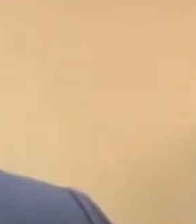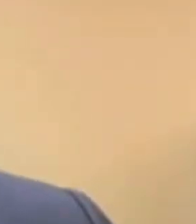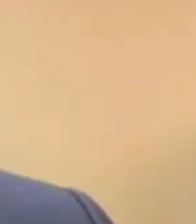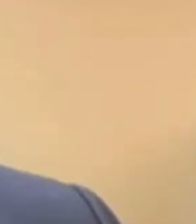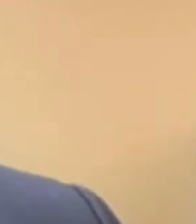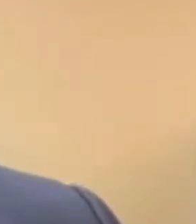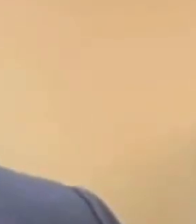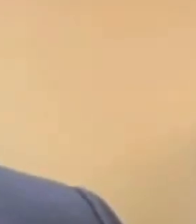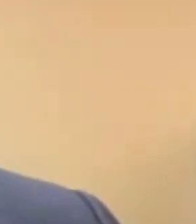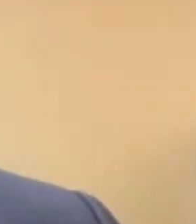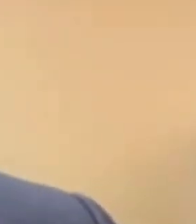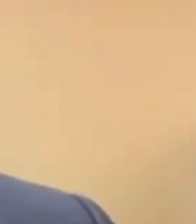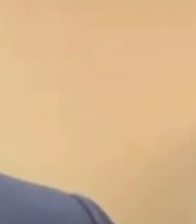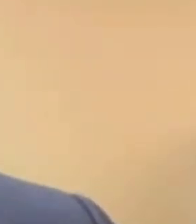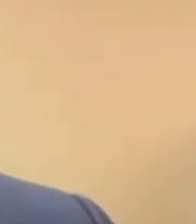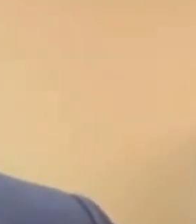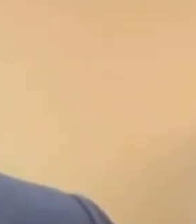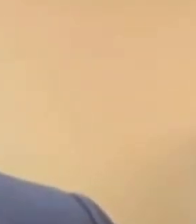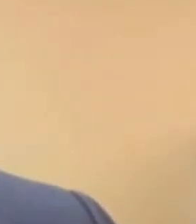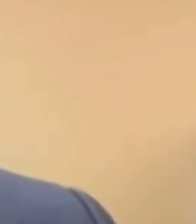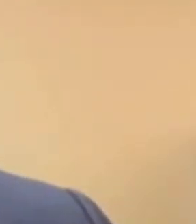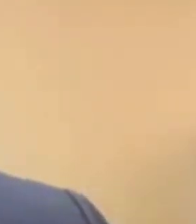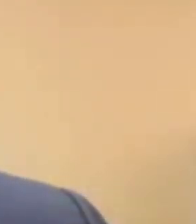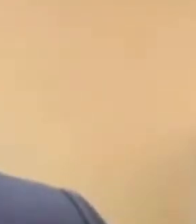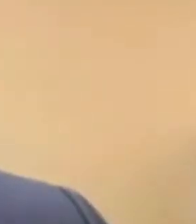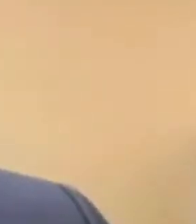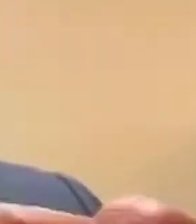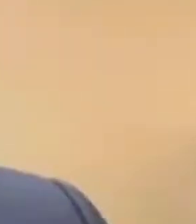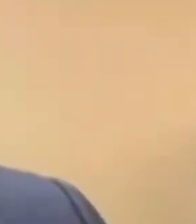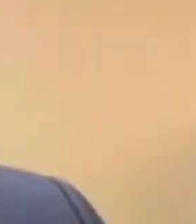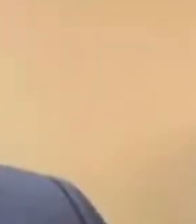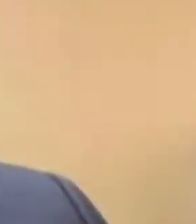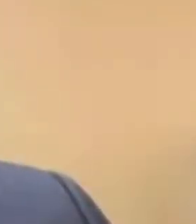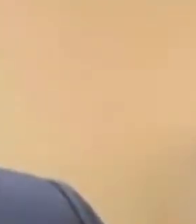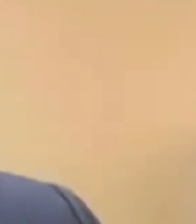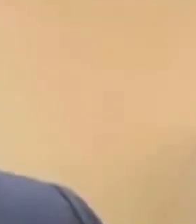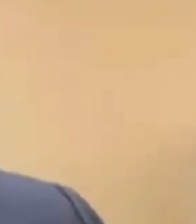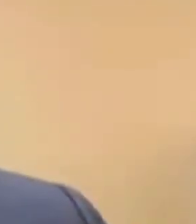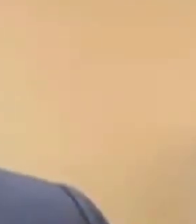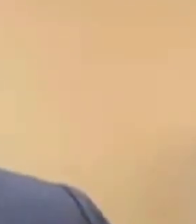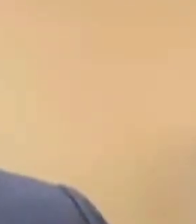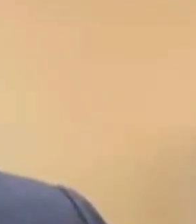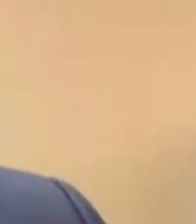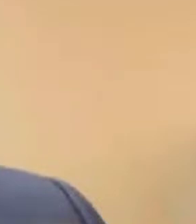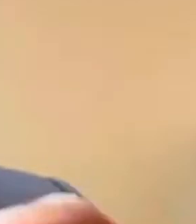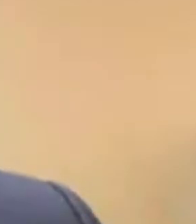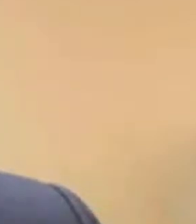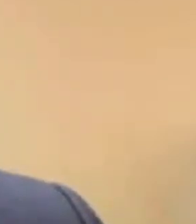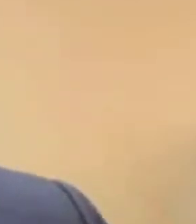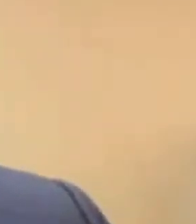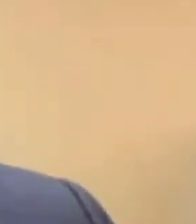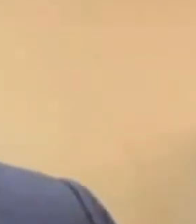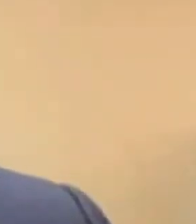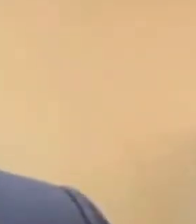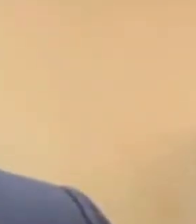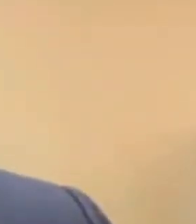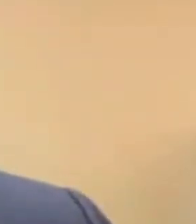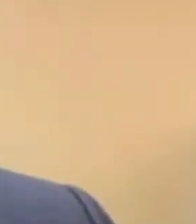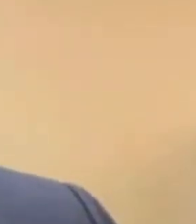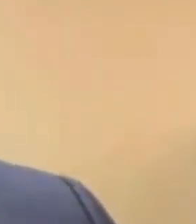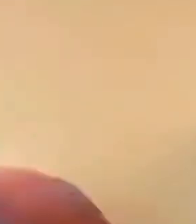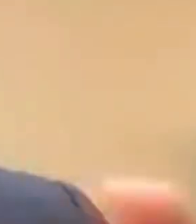forward, would it not be prudent, Mr. President, that the person who chairs the panel that you've set up be someone who's not from the